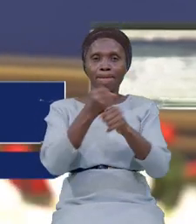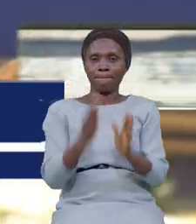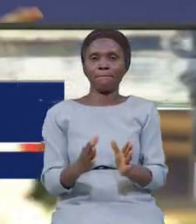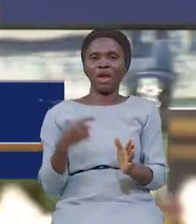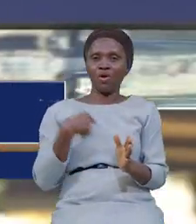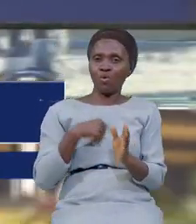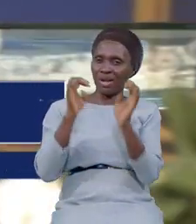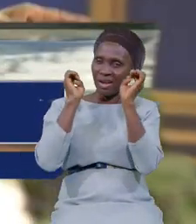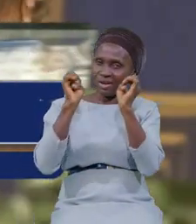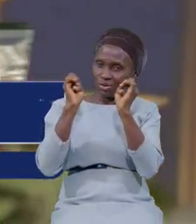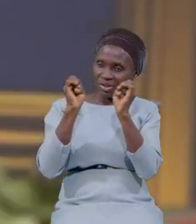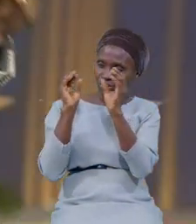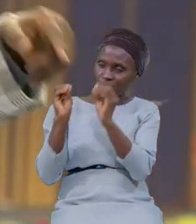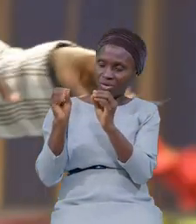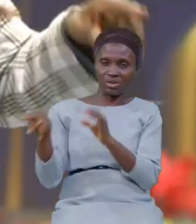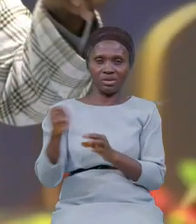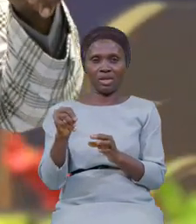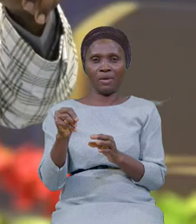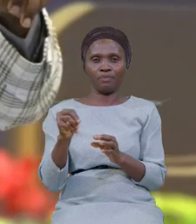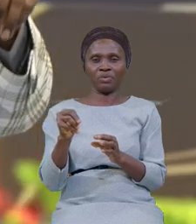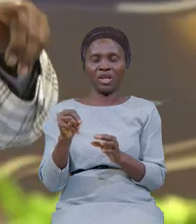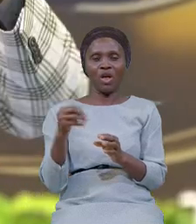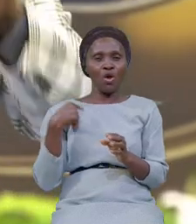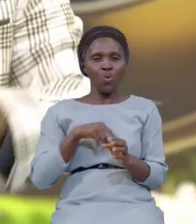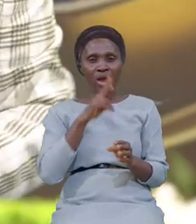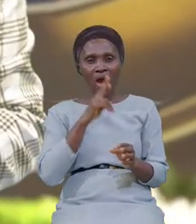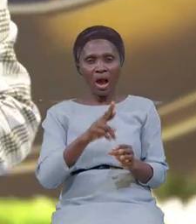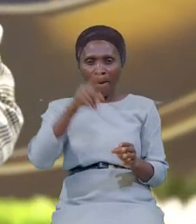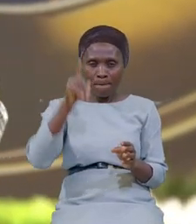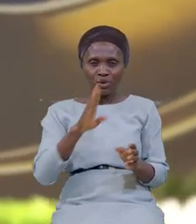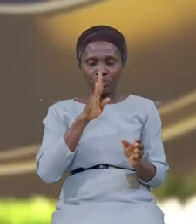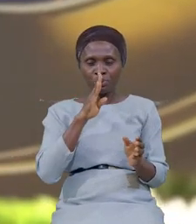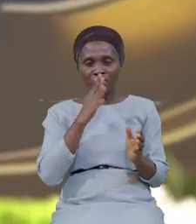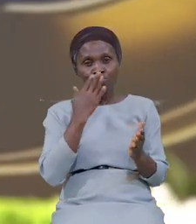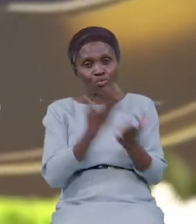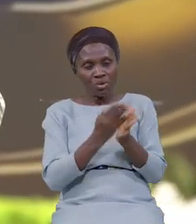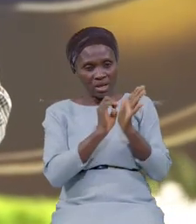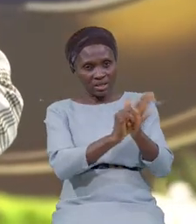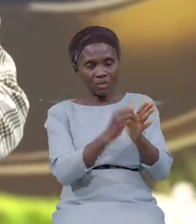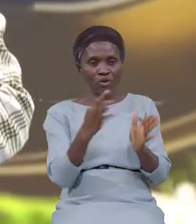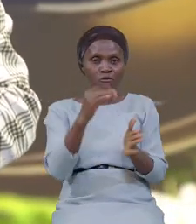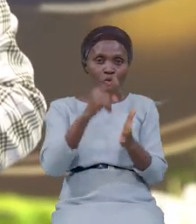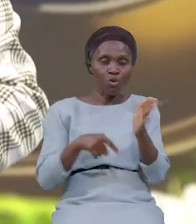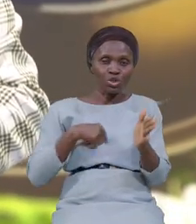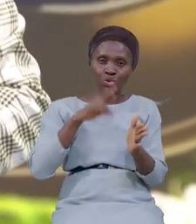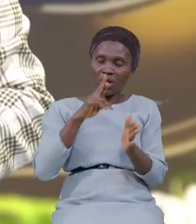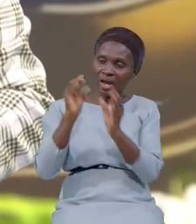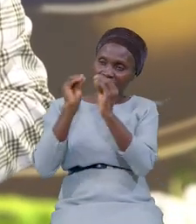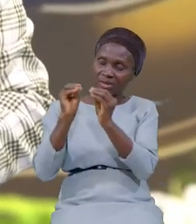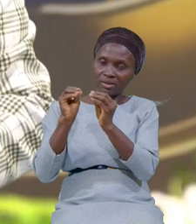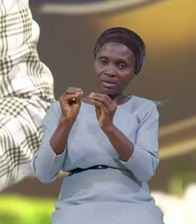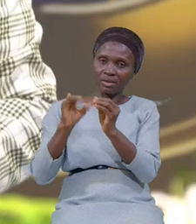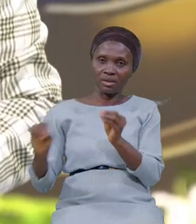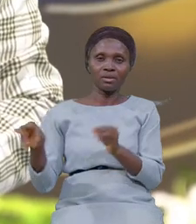we are examples of what we're educating them on. God will help